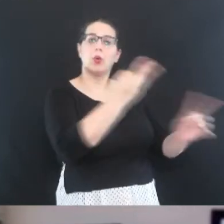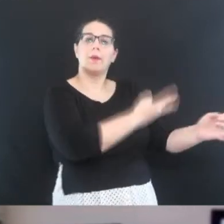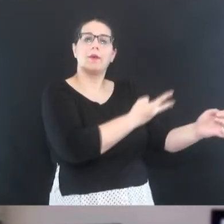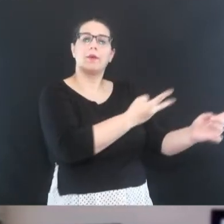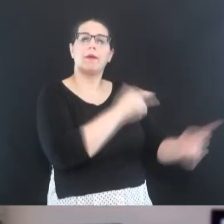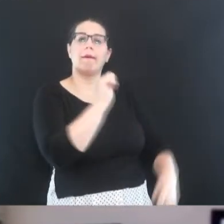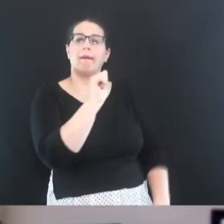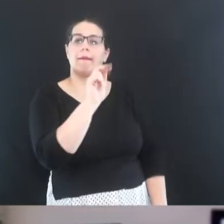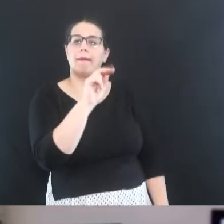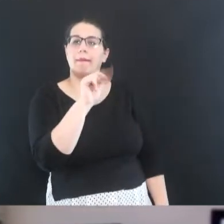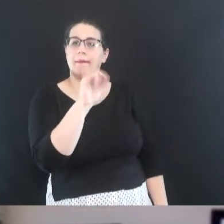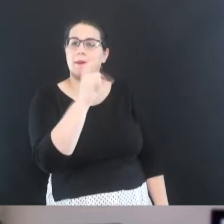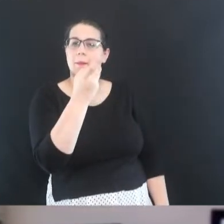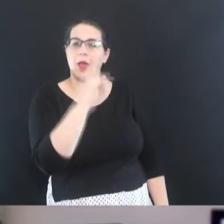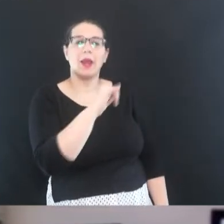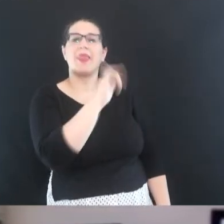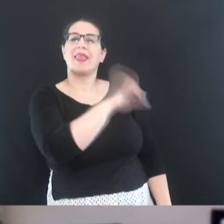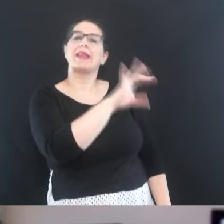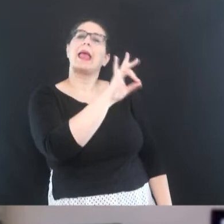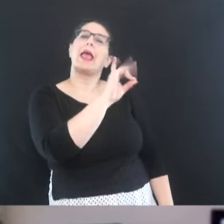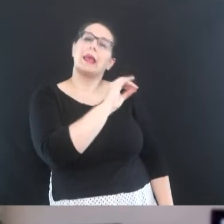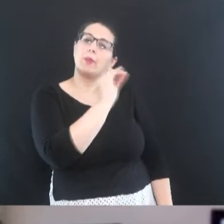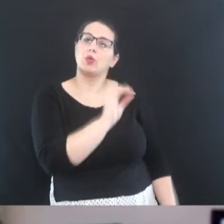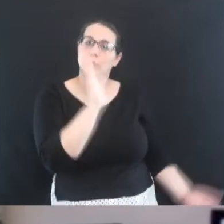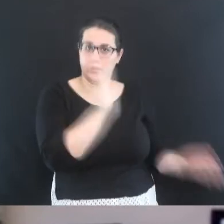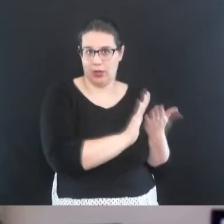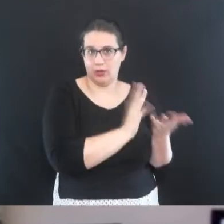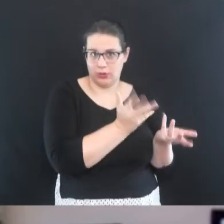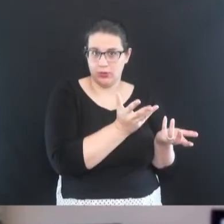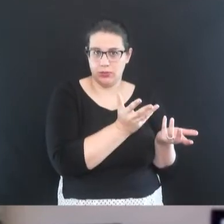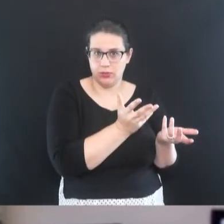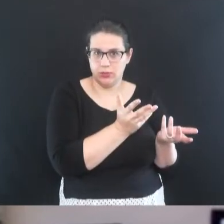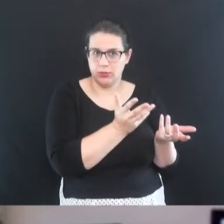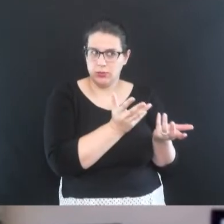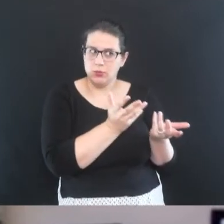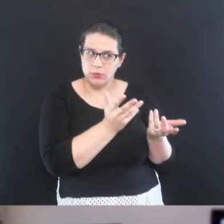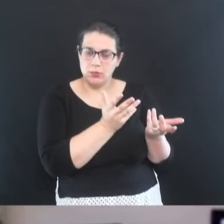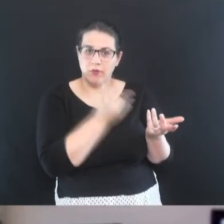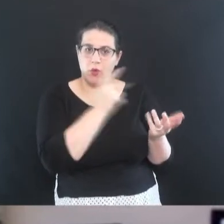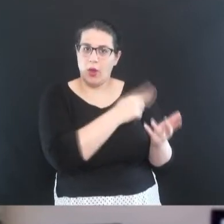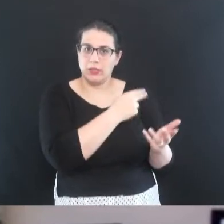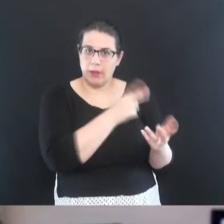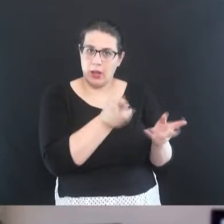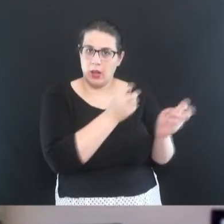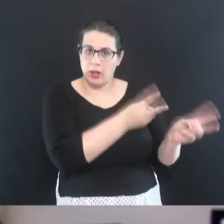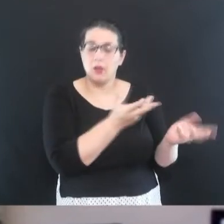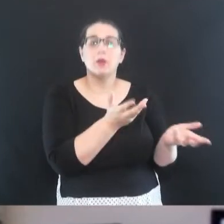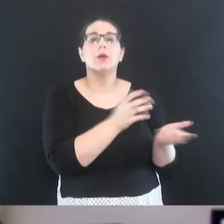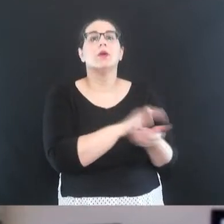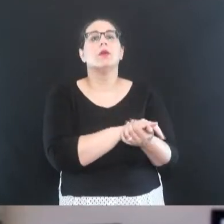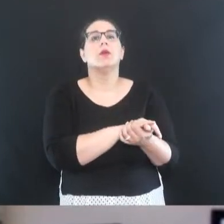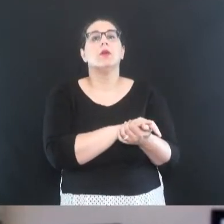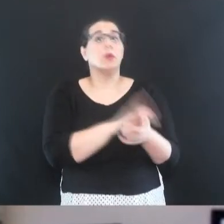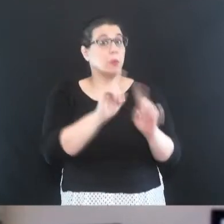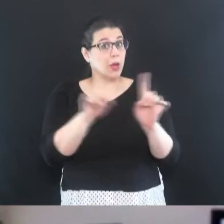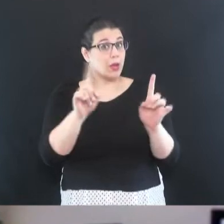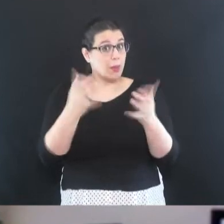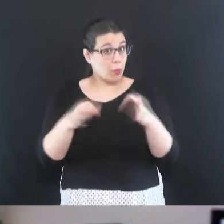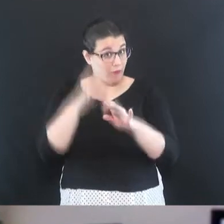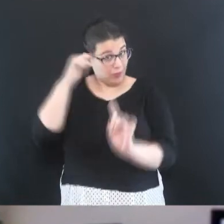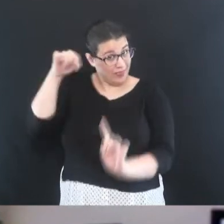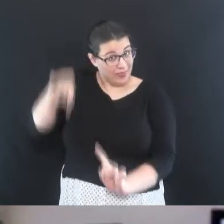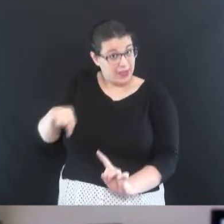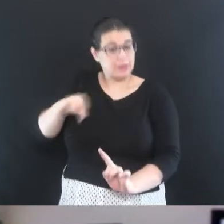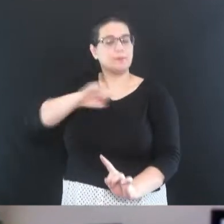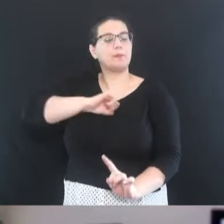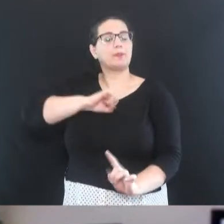which are about 80% reduction, same population of hospitalization. Importantly though, in this trial,